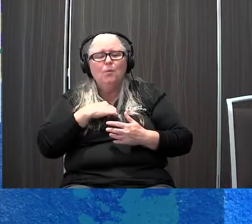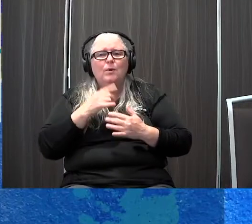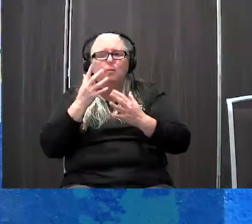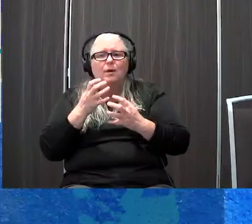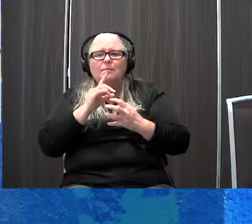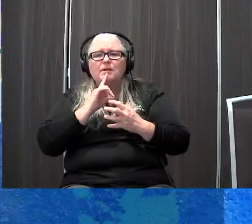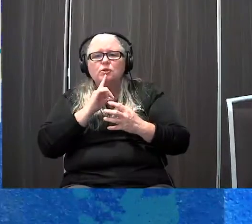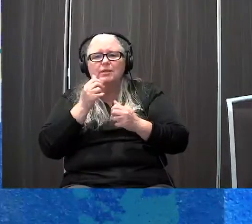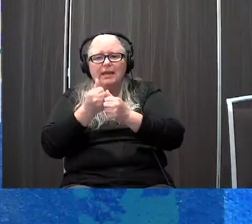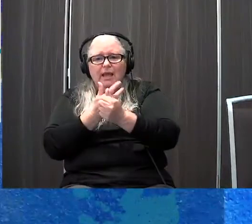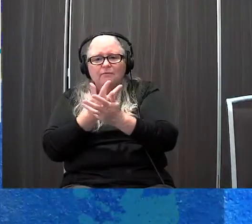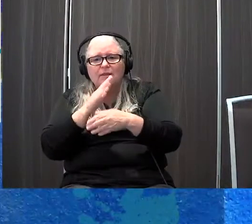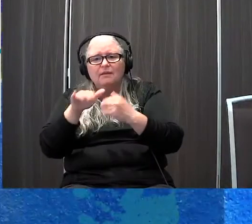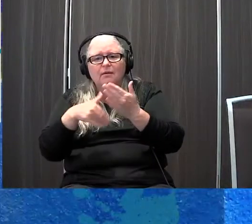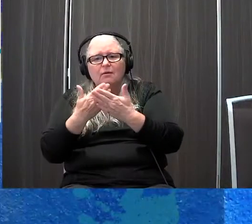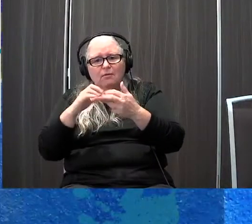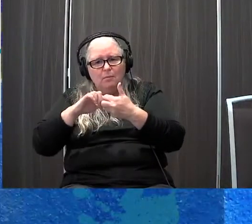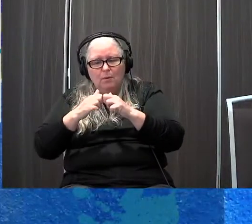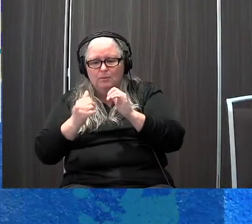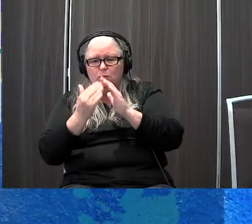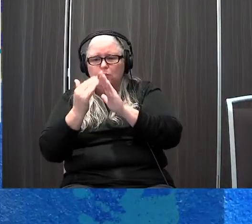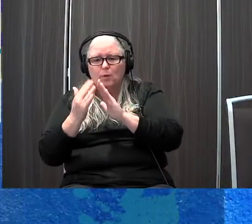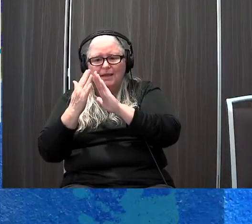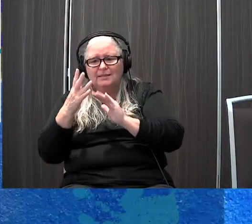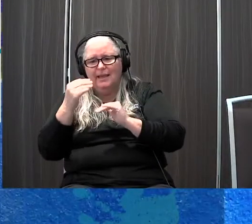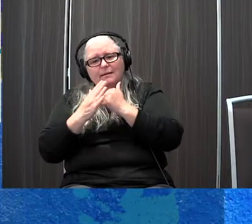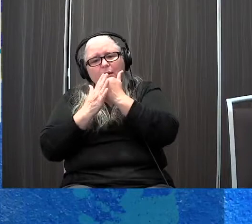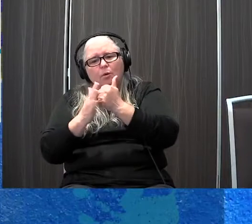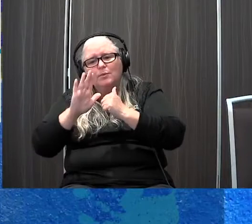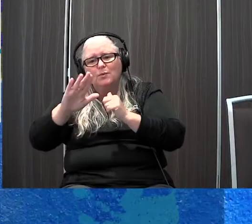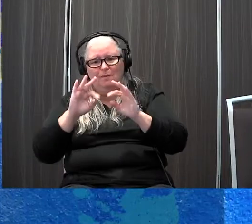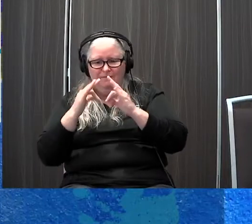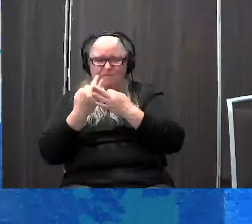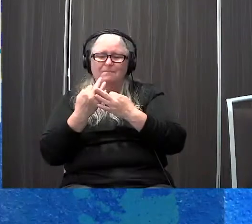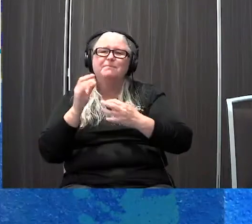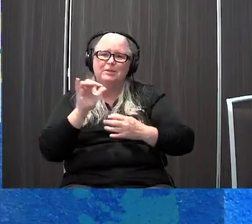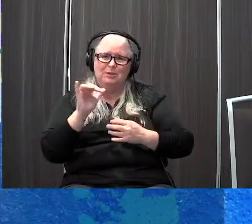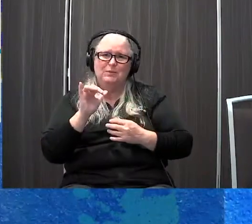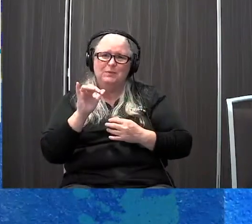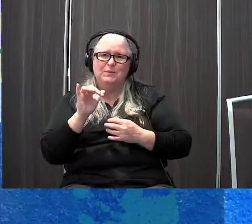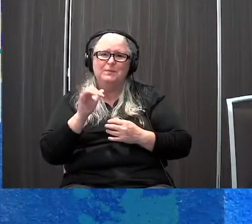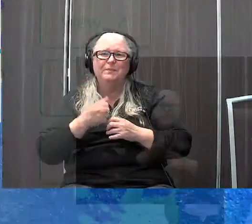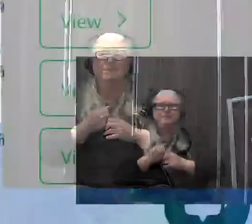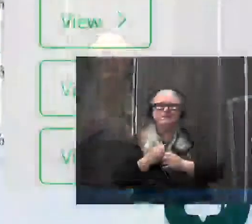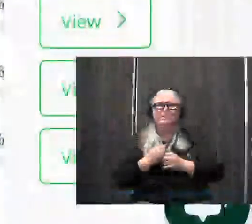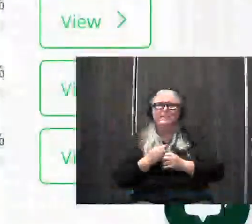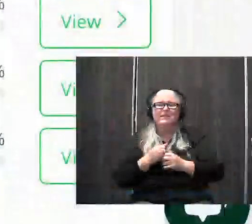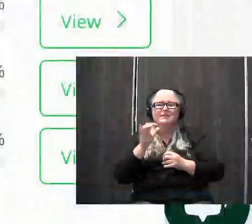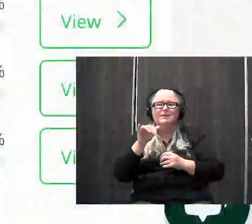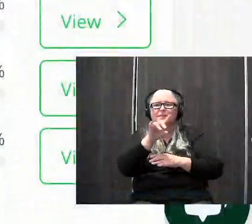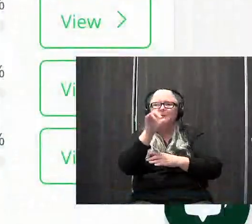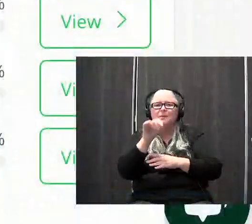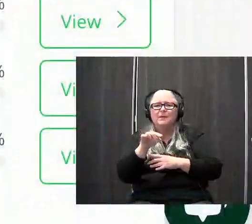addressed, but in a way that is impactful for your family too. And so the poll, so it looks like